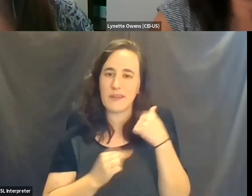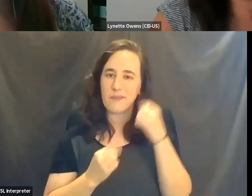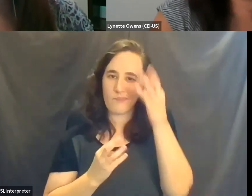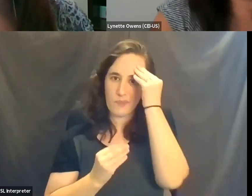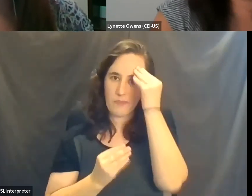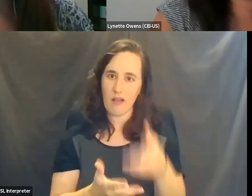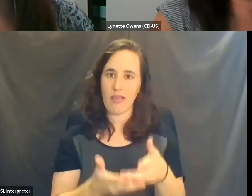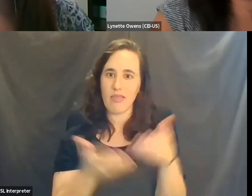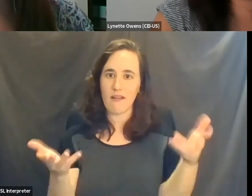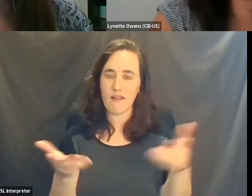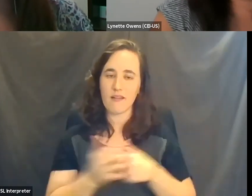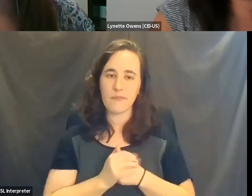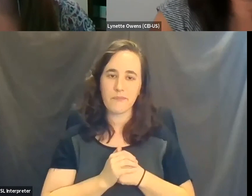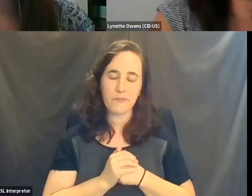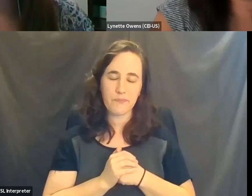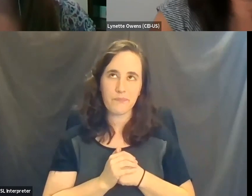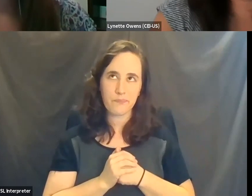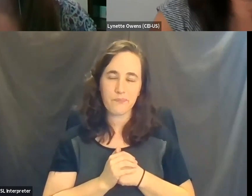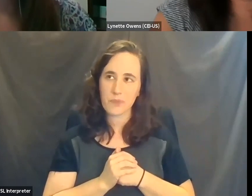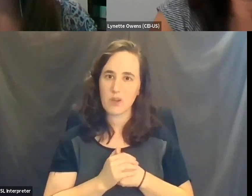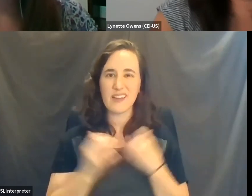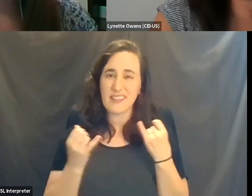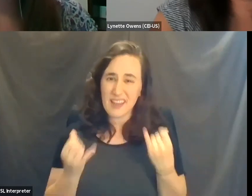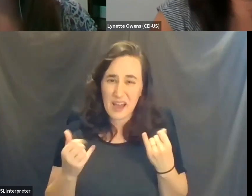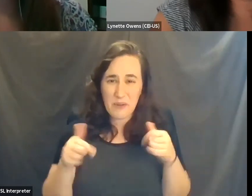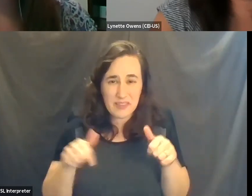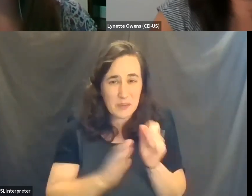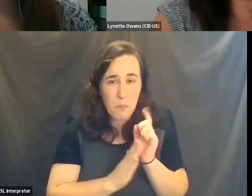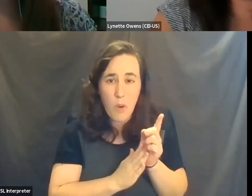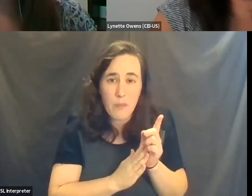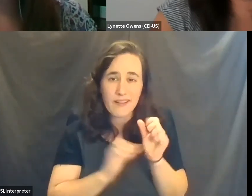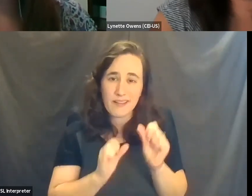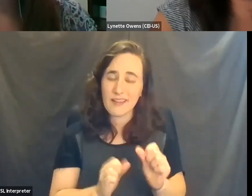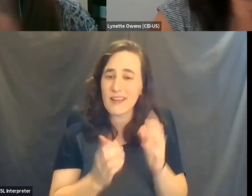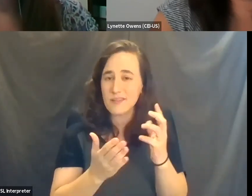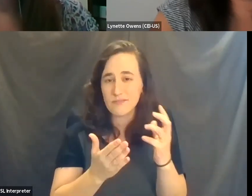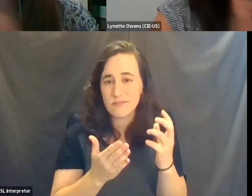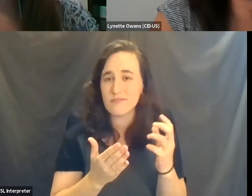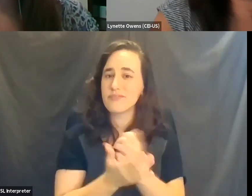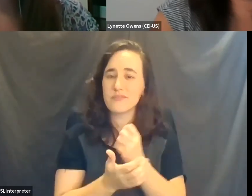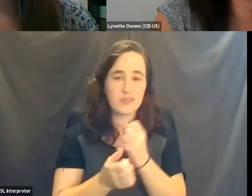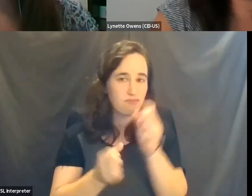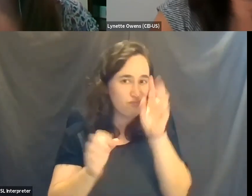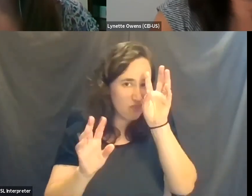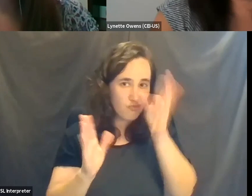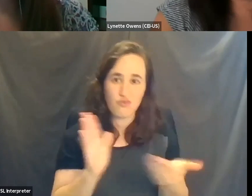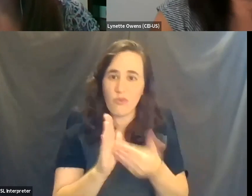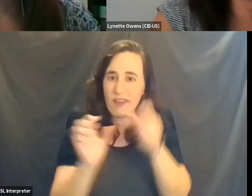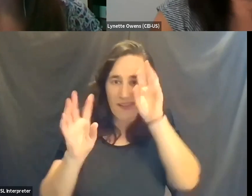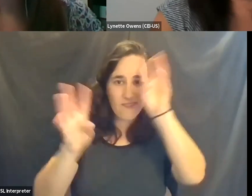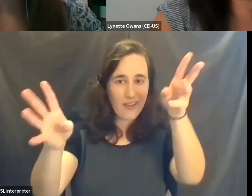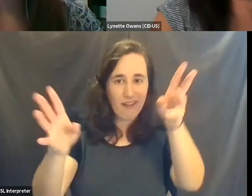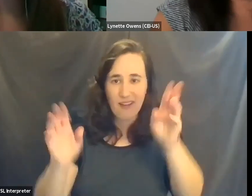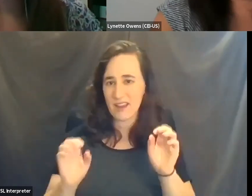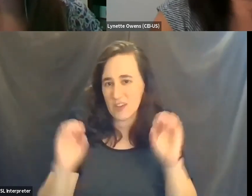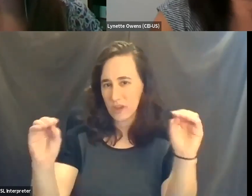the extent to which this is a moment to reimagine education. I think that this year is going to be really